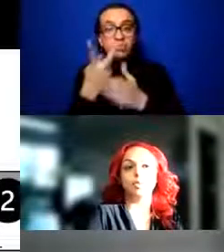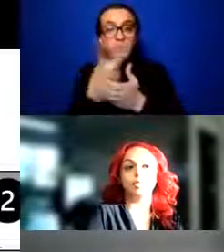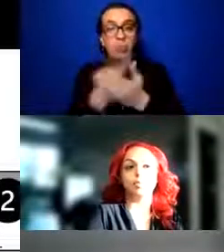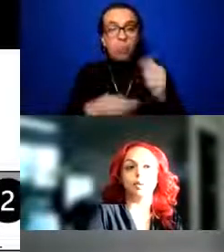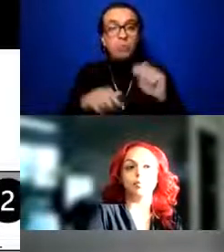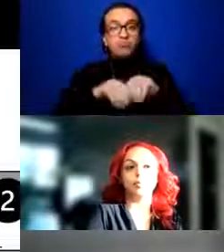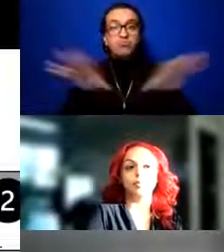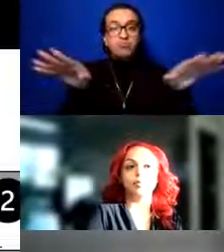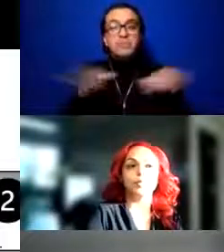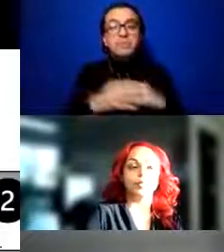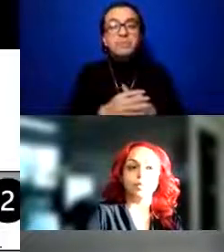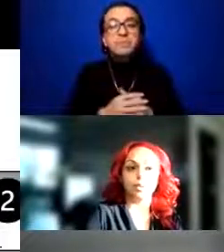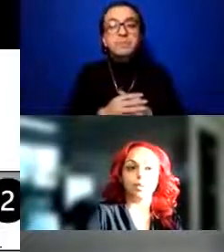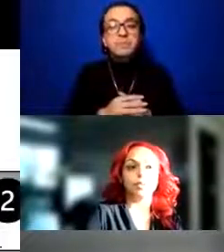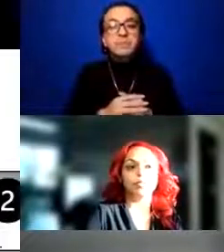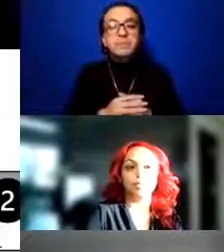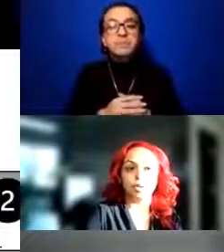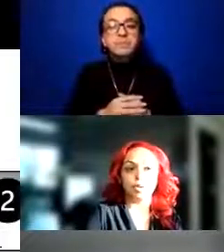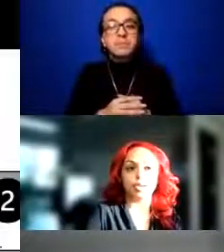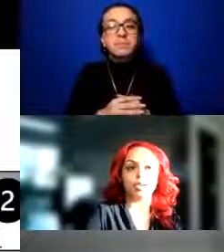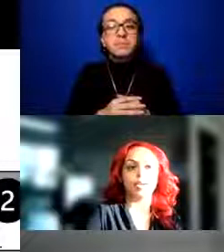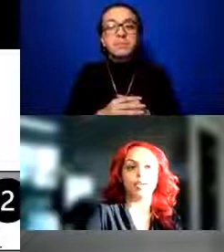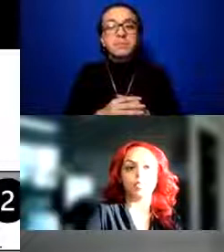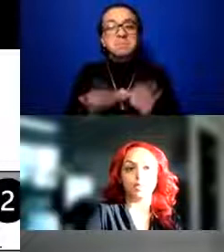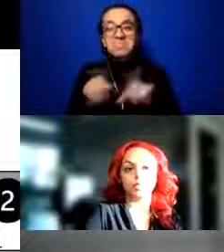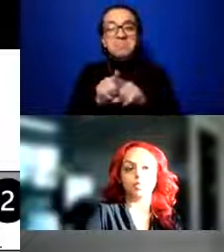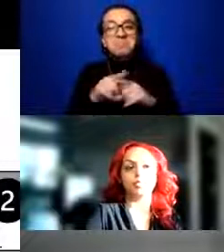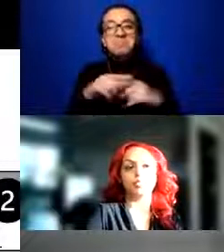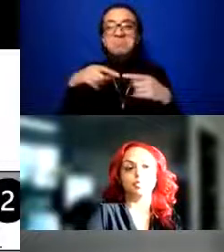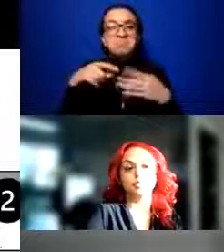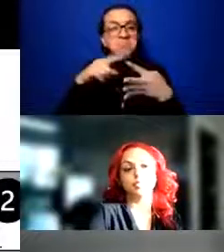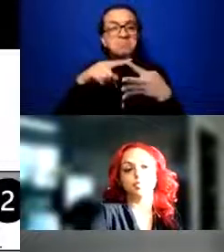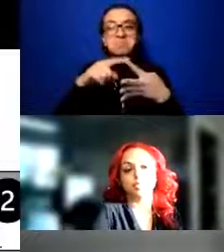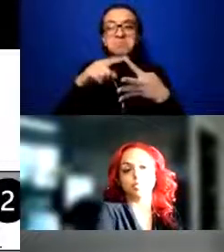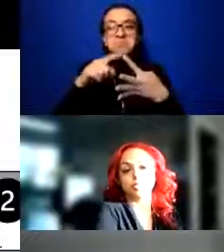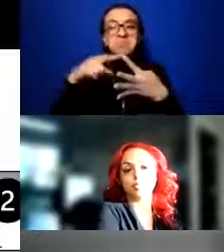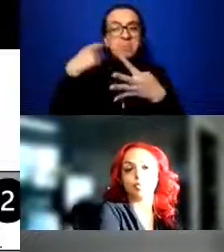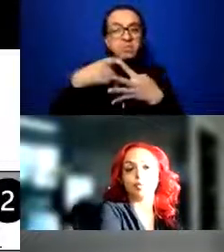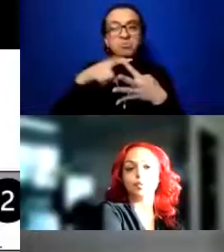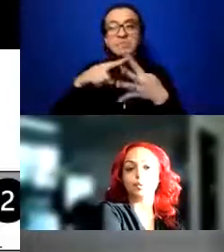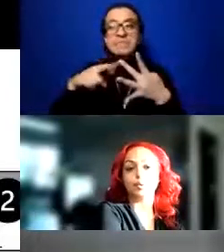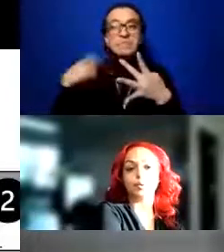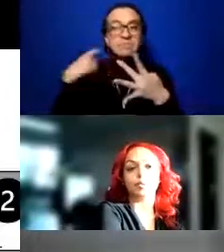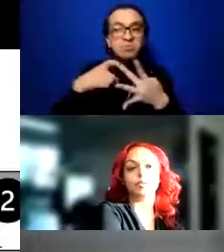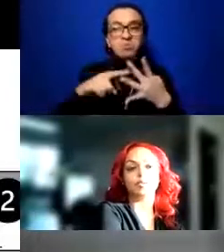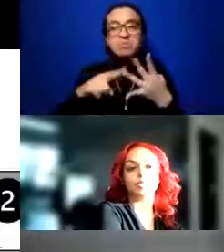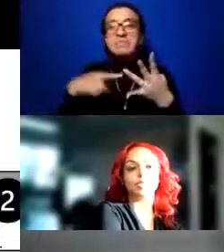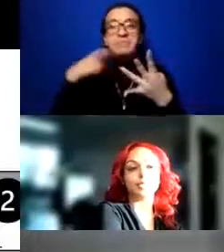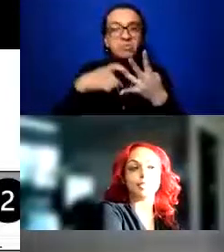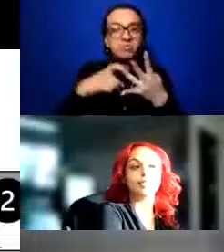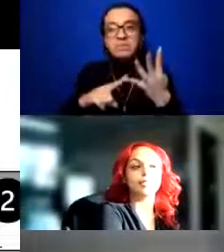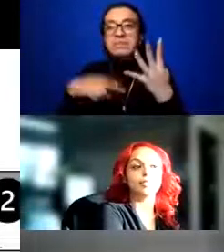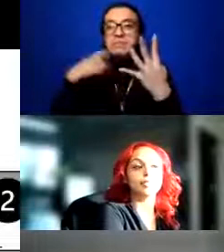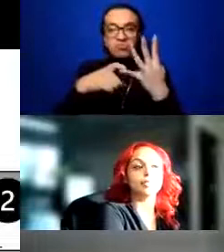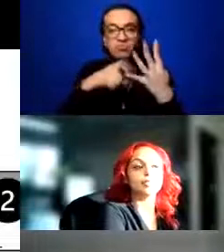English and Spanish letter, W-9, and direct deposit. Can go ahead and go to the